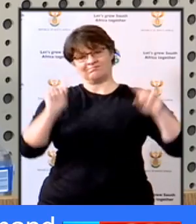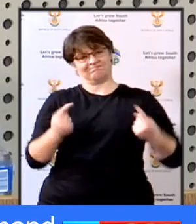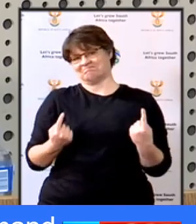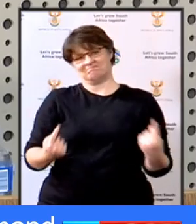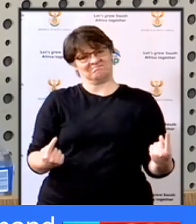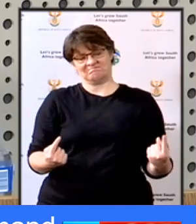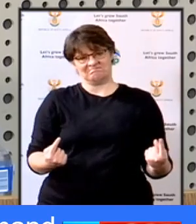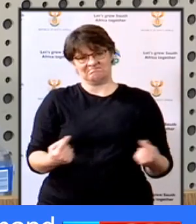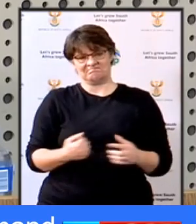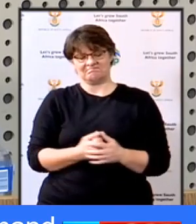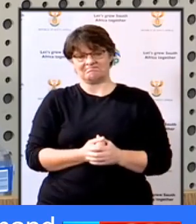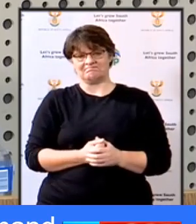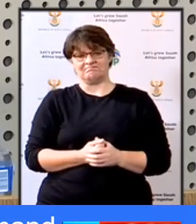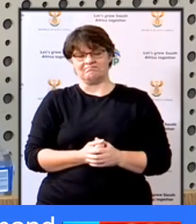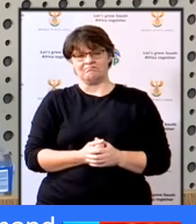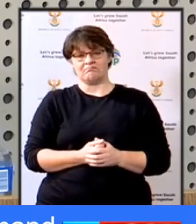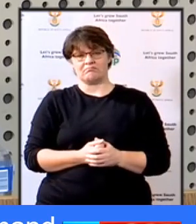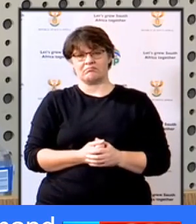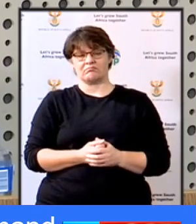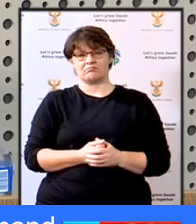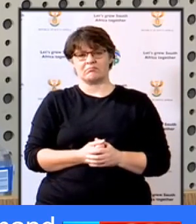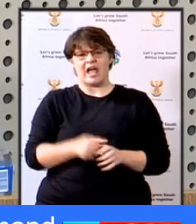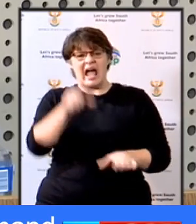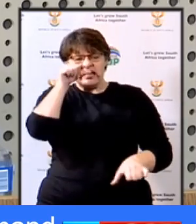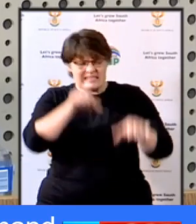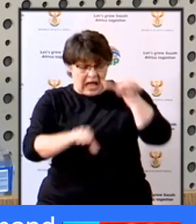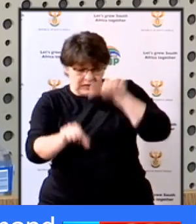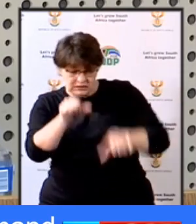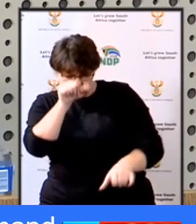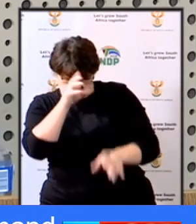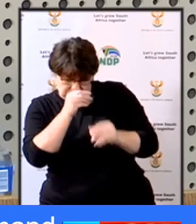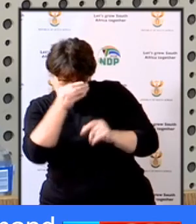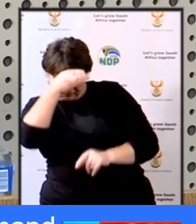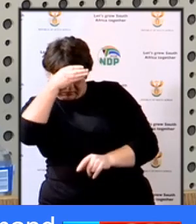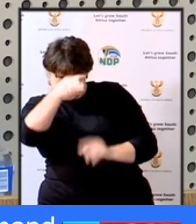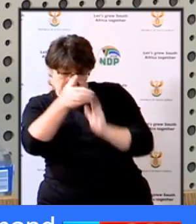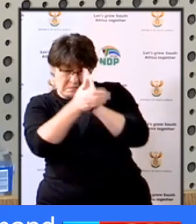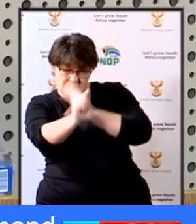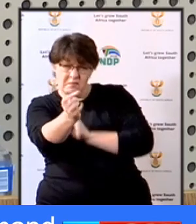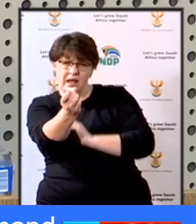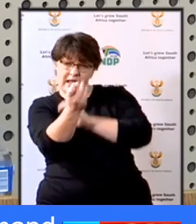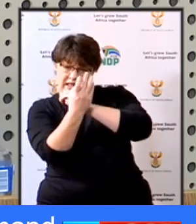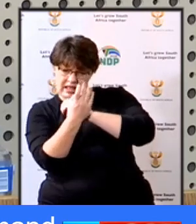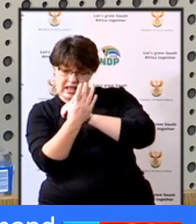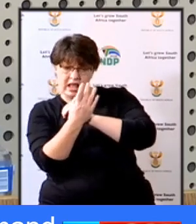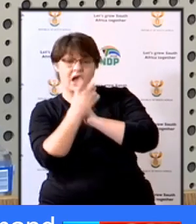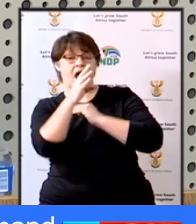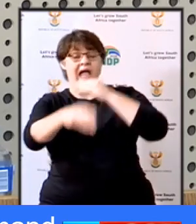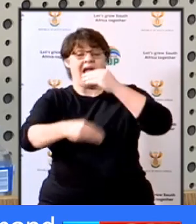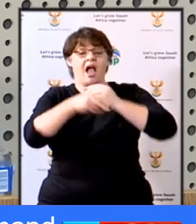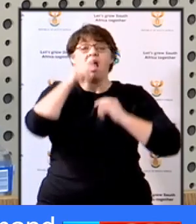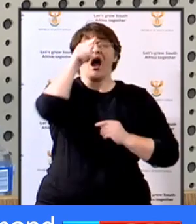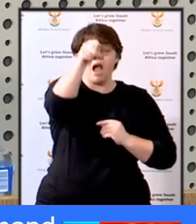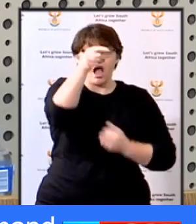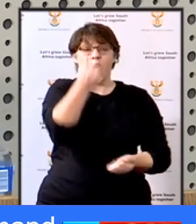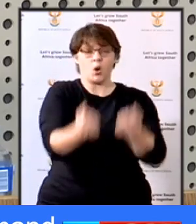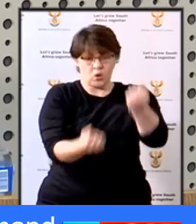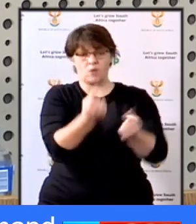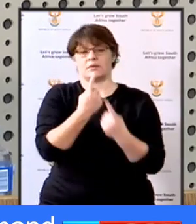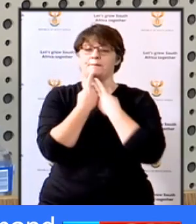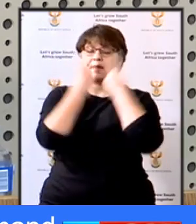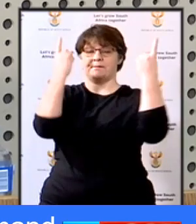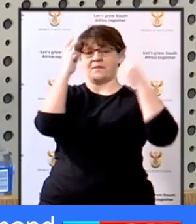there is plenty of scientific evidence and it will all be aired in court as the